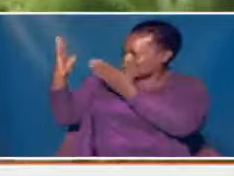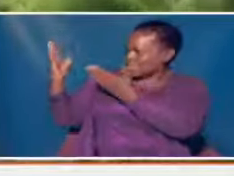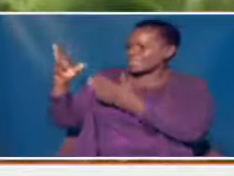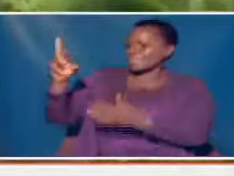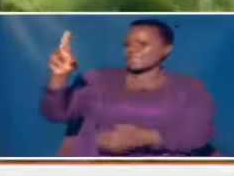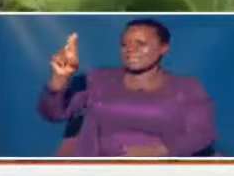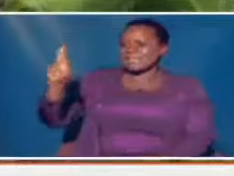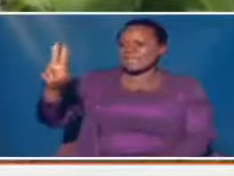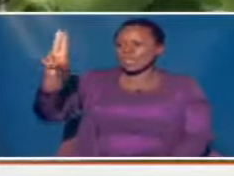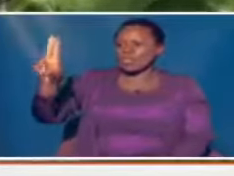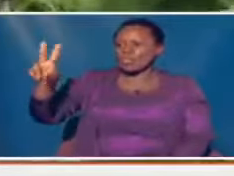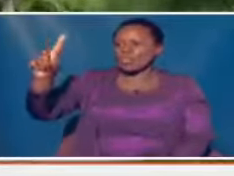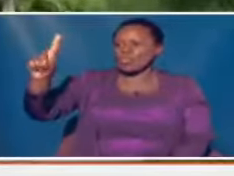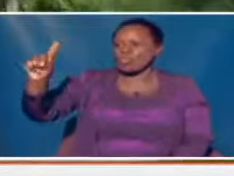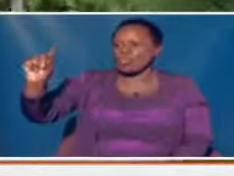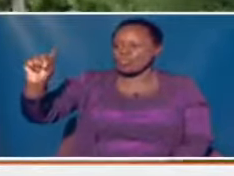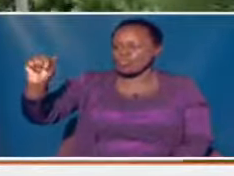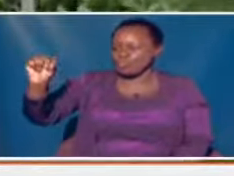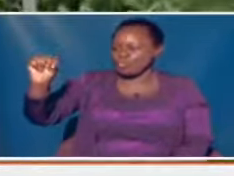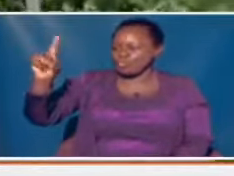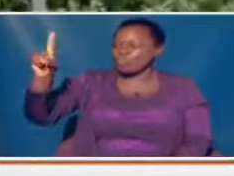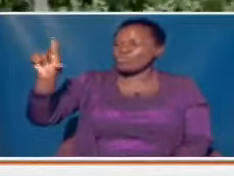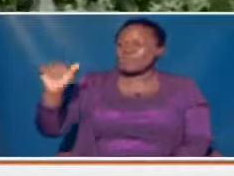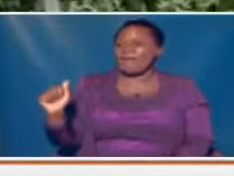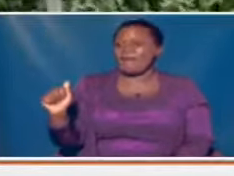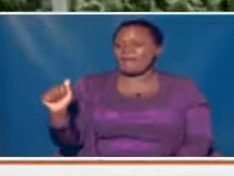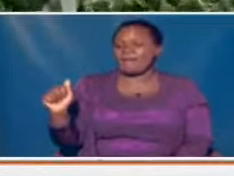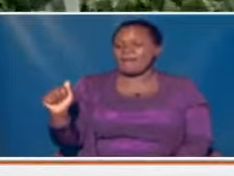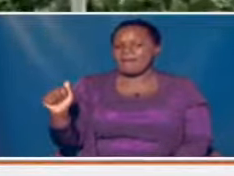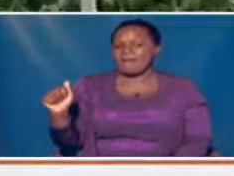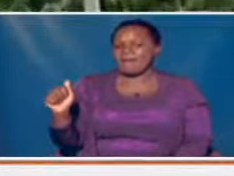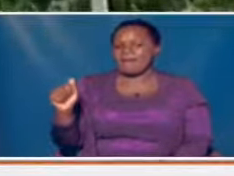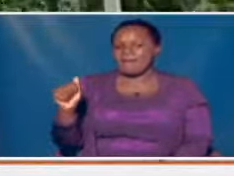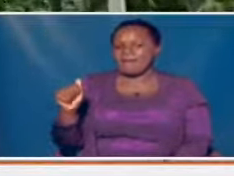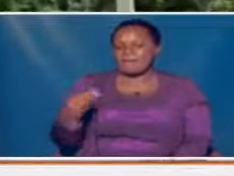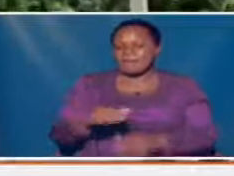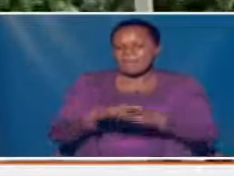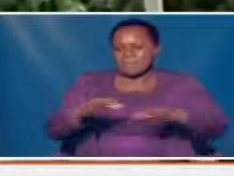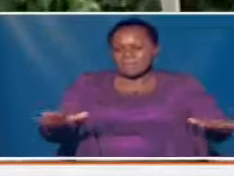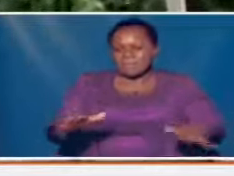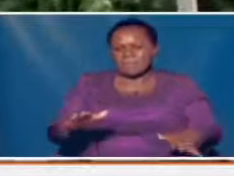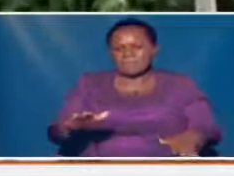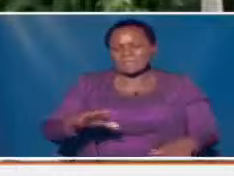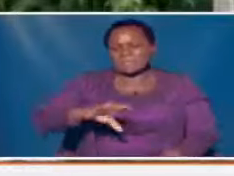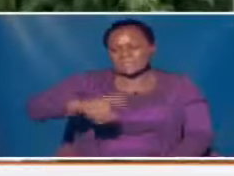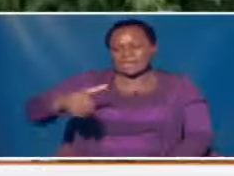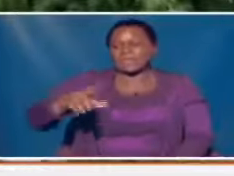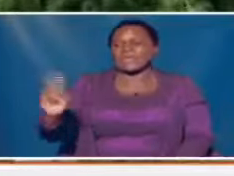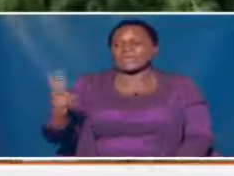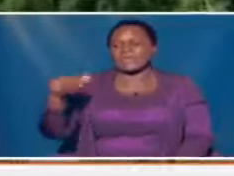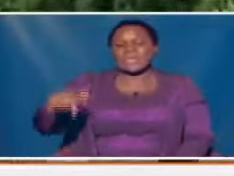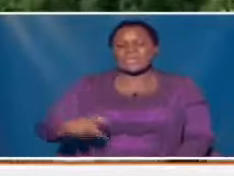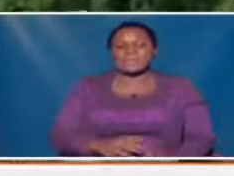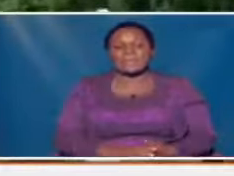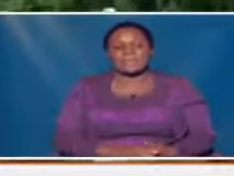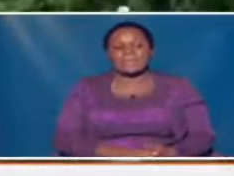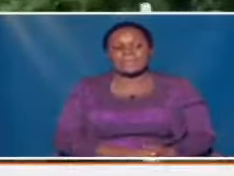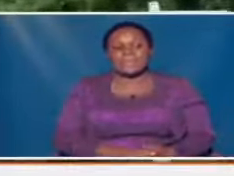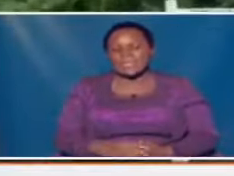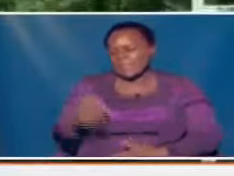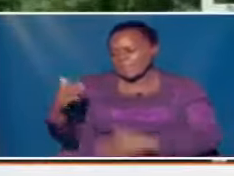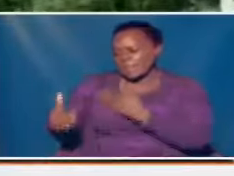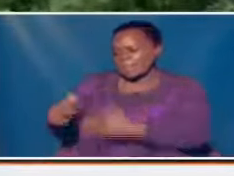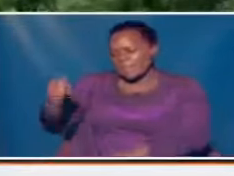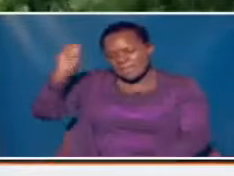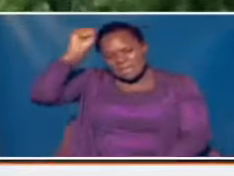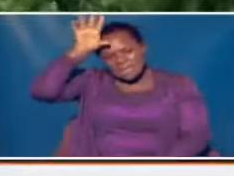Runda, the evergreen posh estate that spans 14 square kilometers in the Kenyan capital of Nairobi and the neighboring